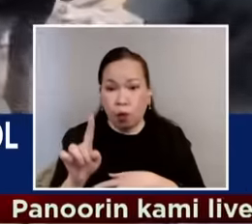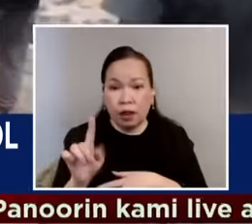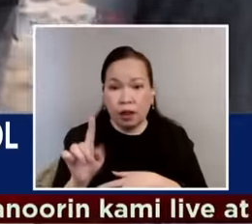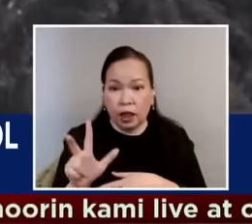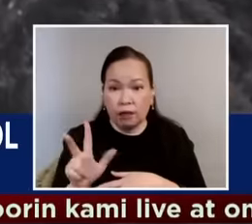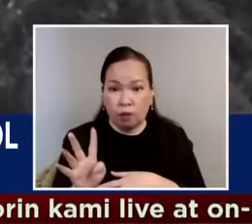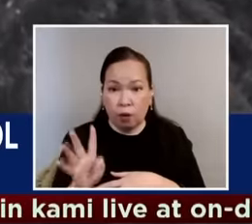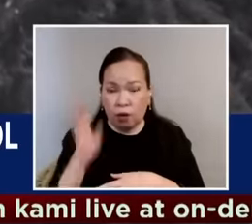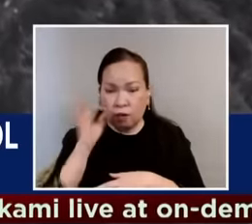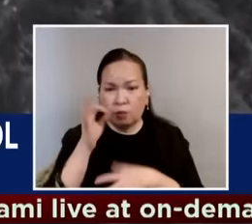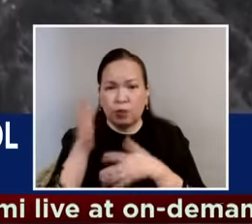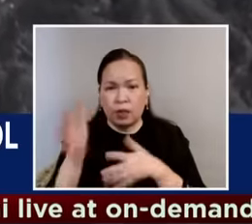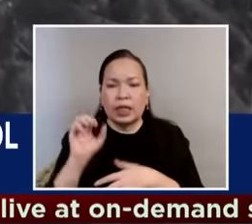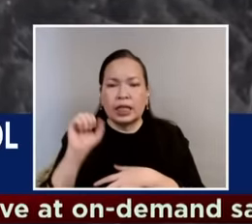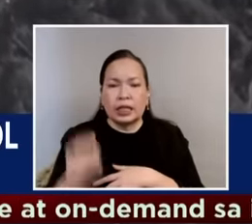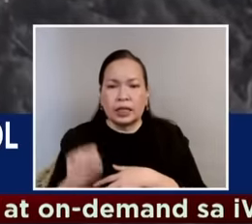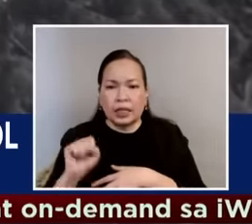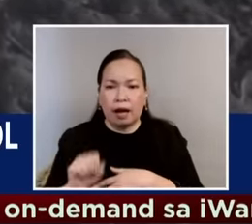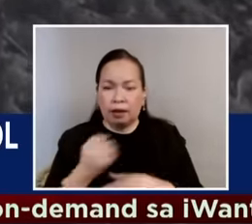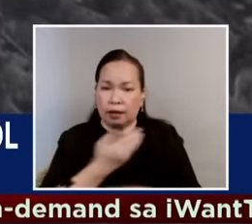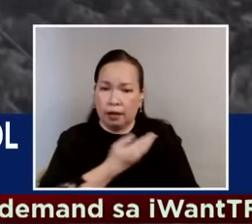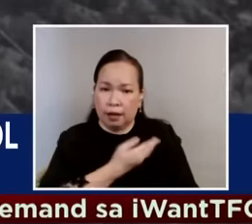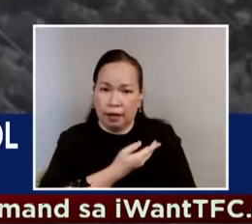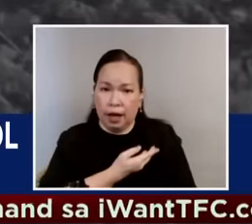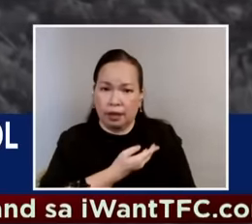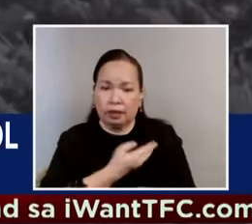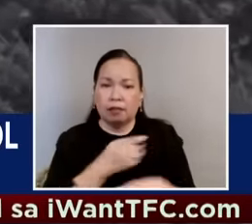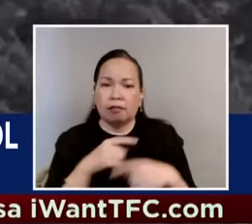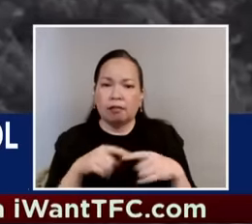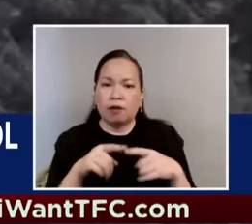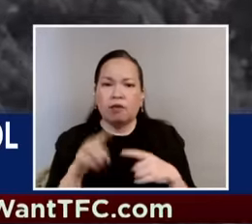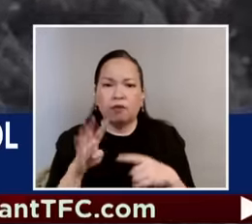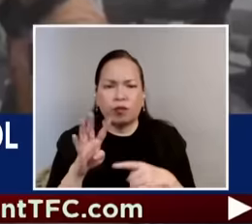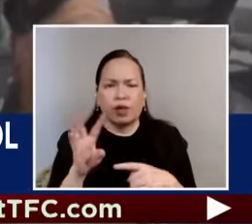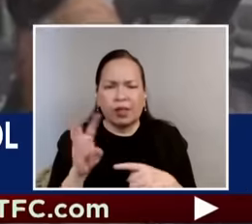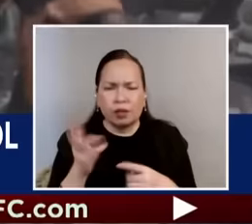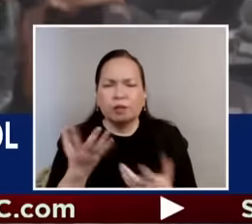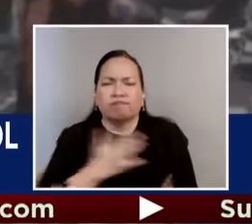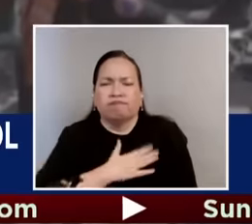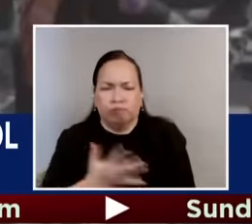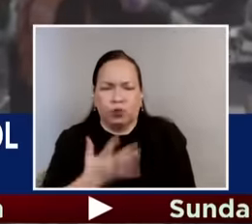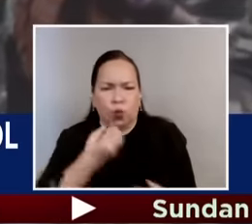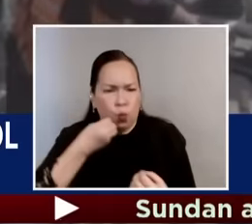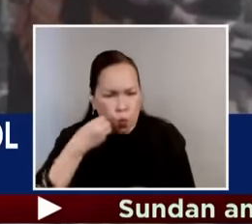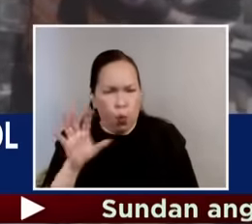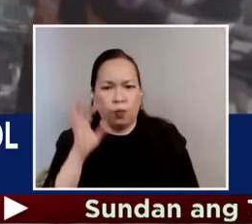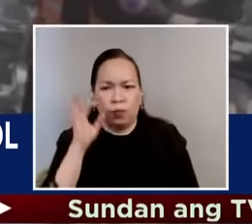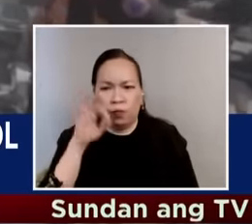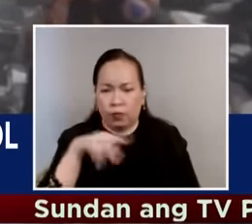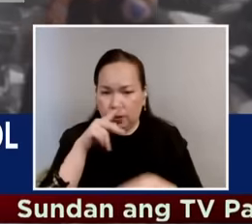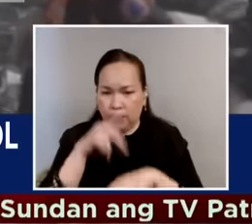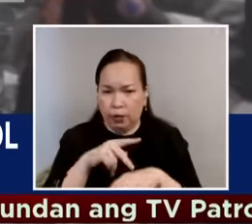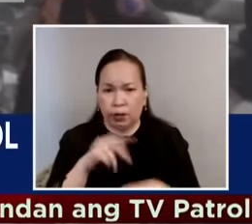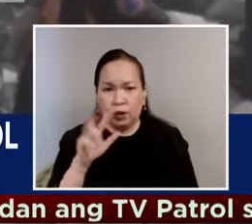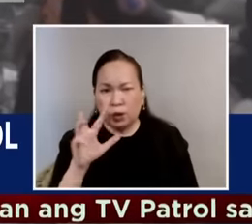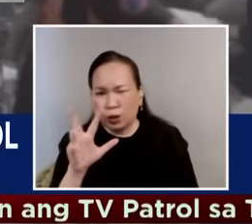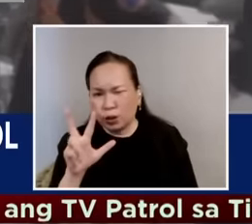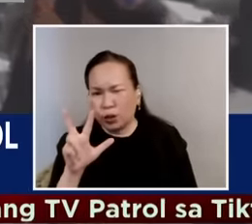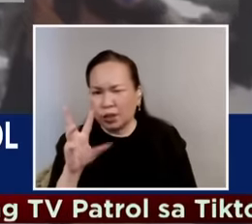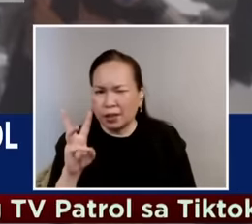southern Gaza. 46 sa kanila desidido nang umuwi ng Pilipinas. 36 pa ang undecided